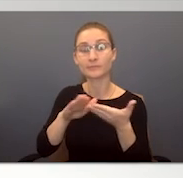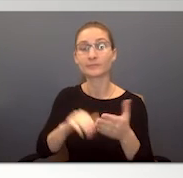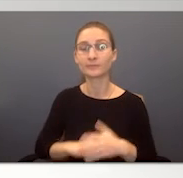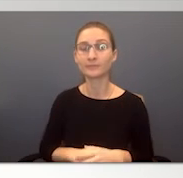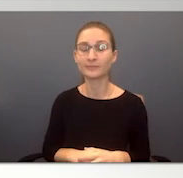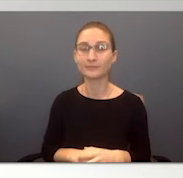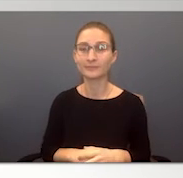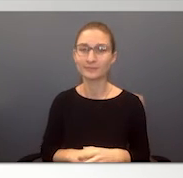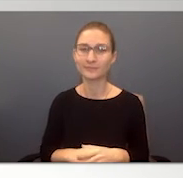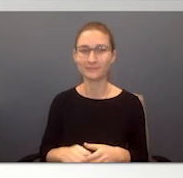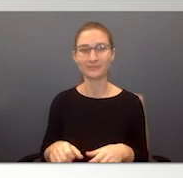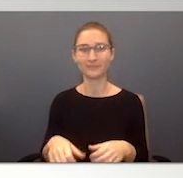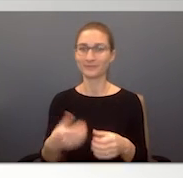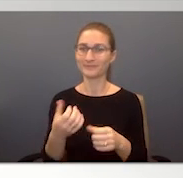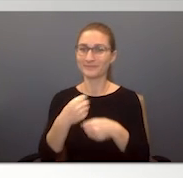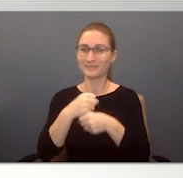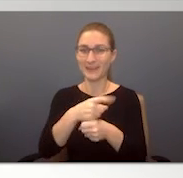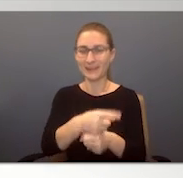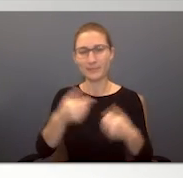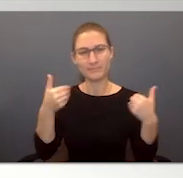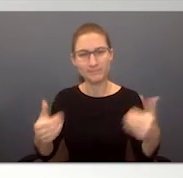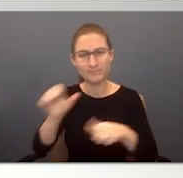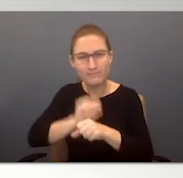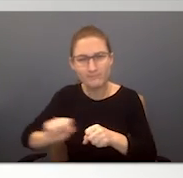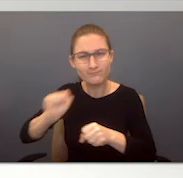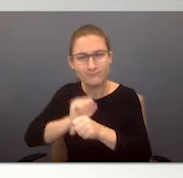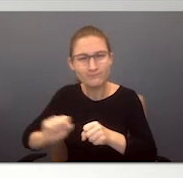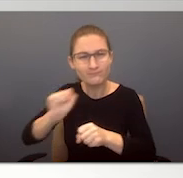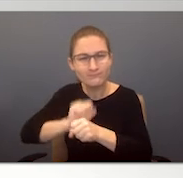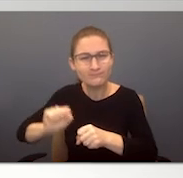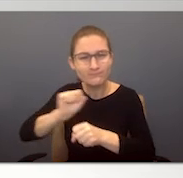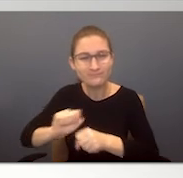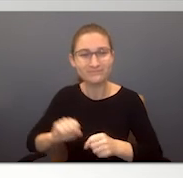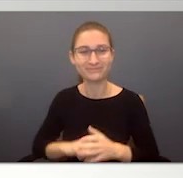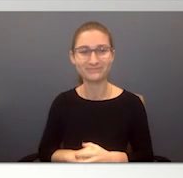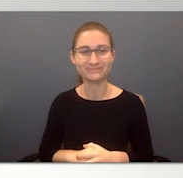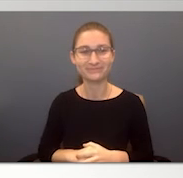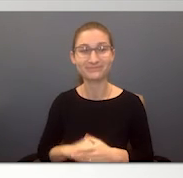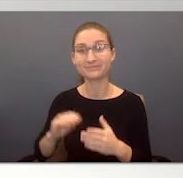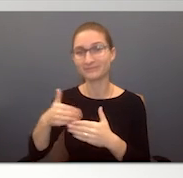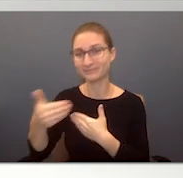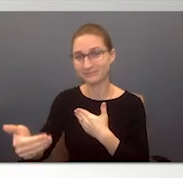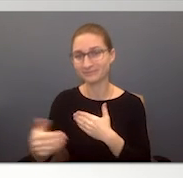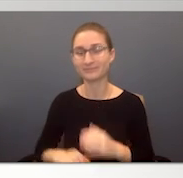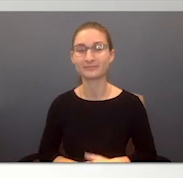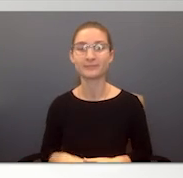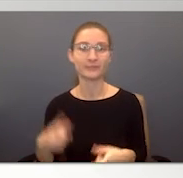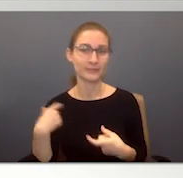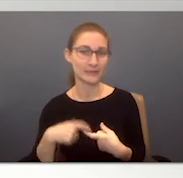because he went outside and they were making him do some hard manual labor. Go forward, please.